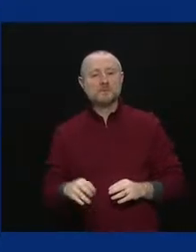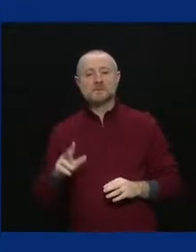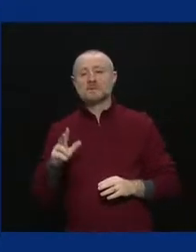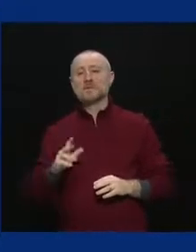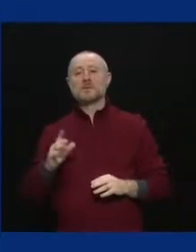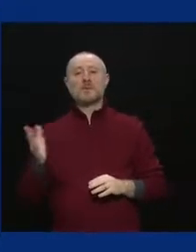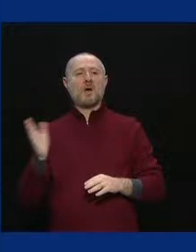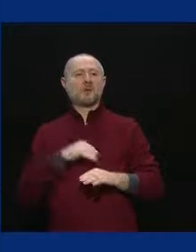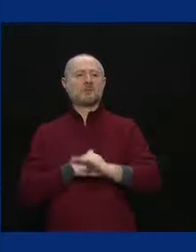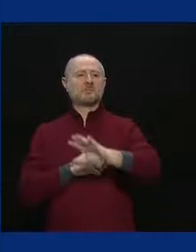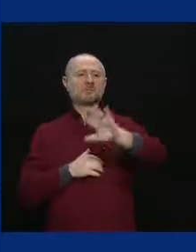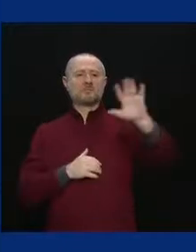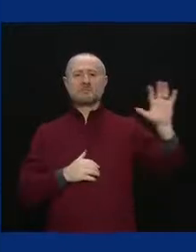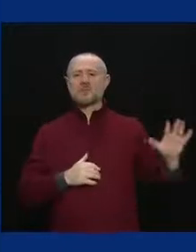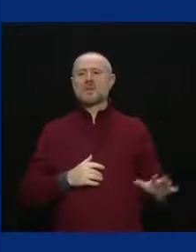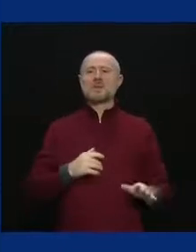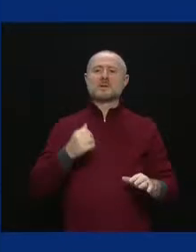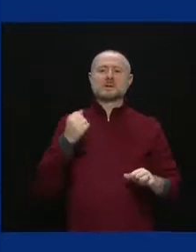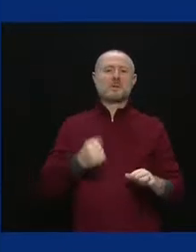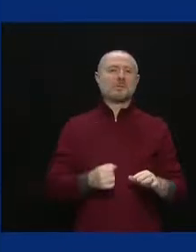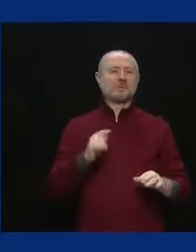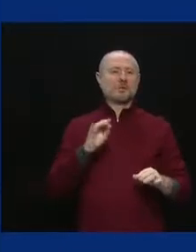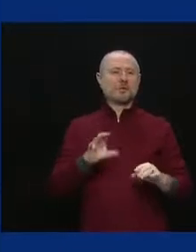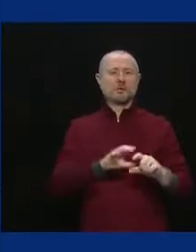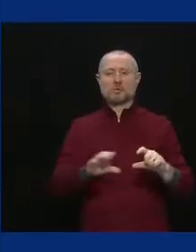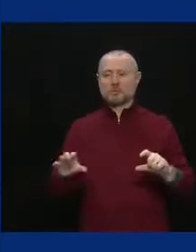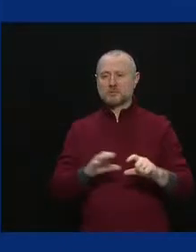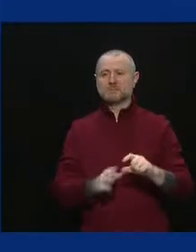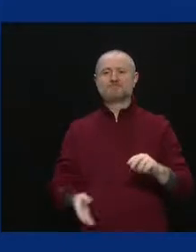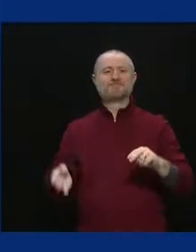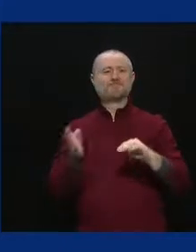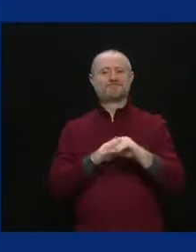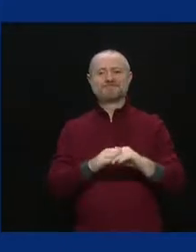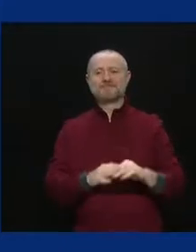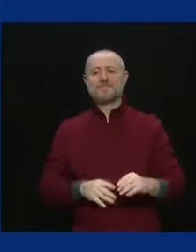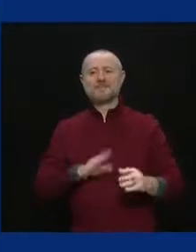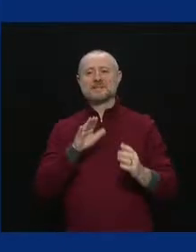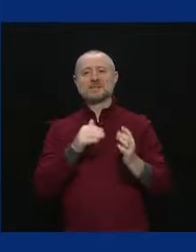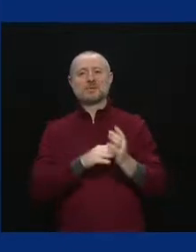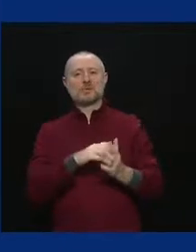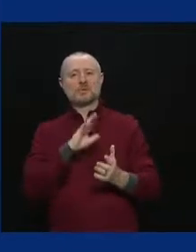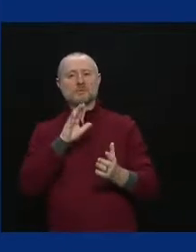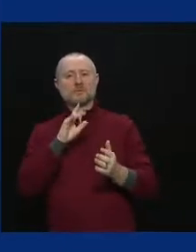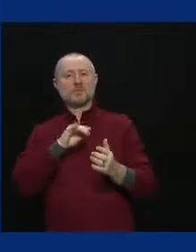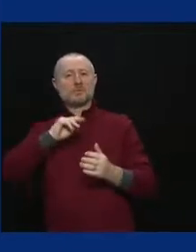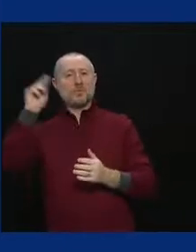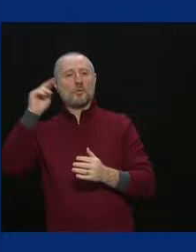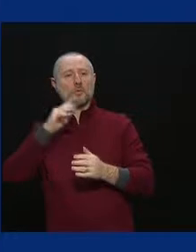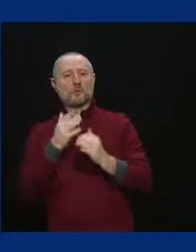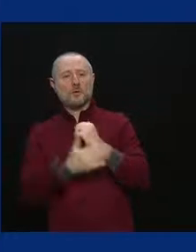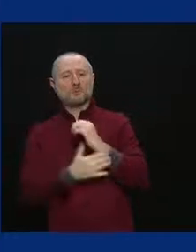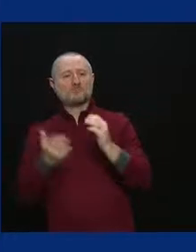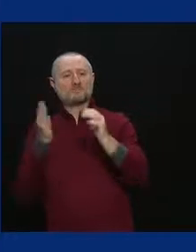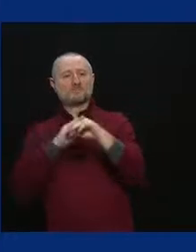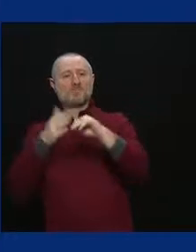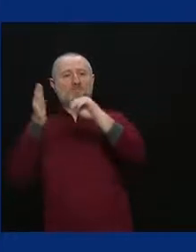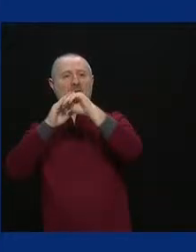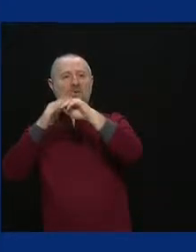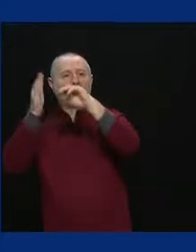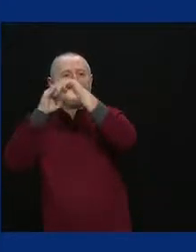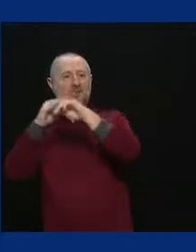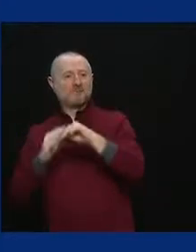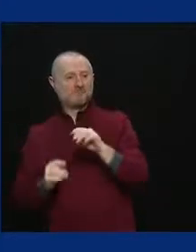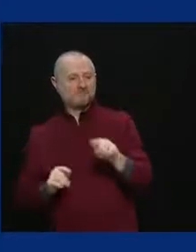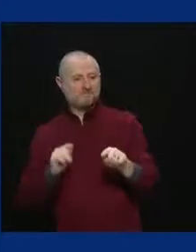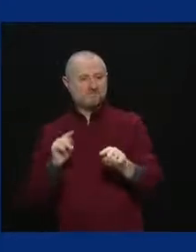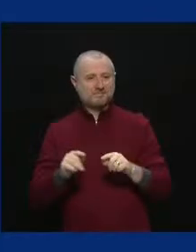except for a few. The southern tier has an increase, central New York and the North Country, so we're watching those very closely, adjusting hospitalizations.